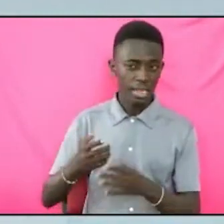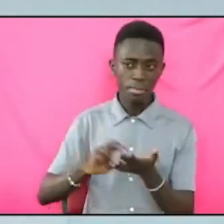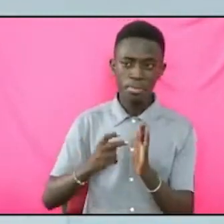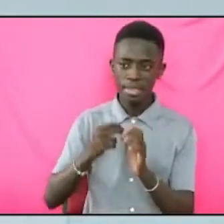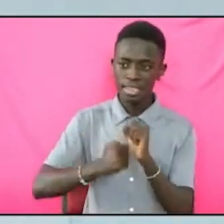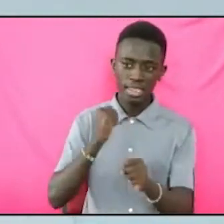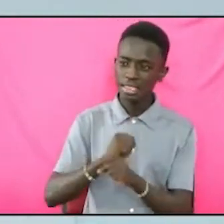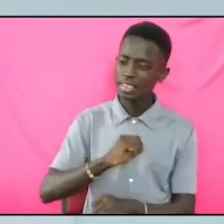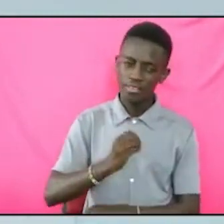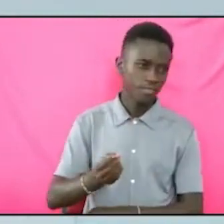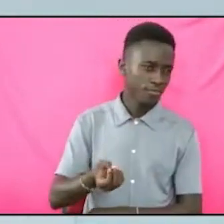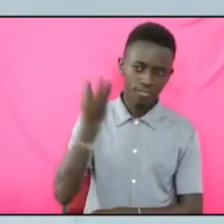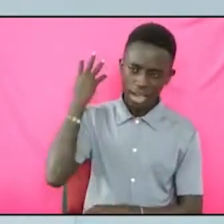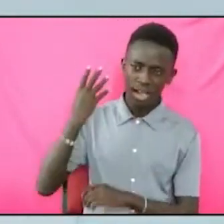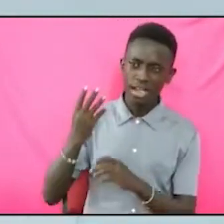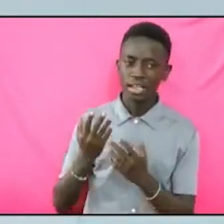And Israel had been